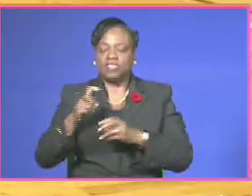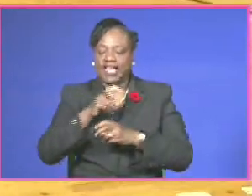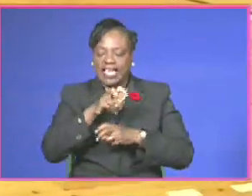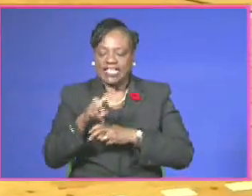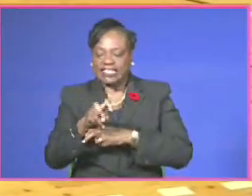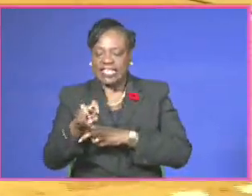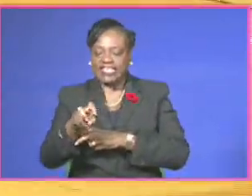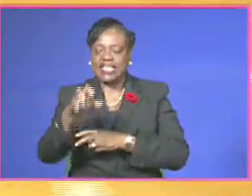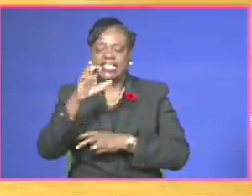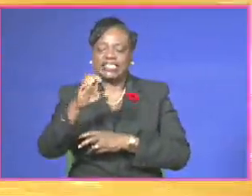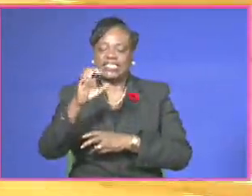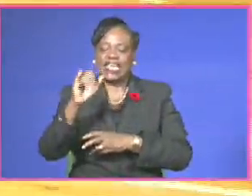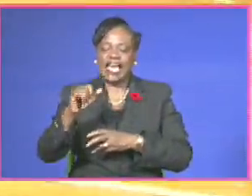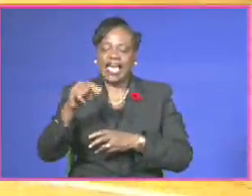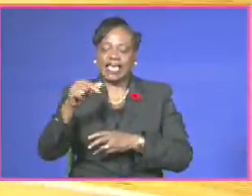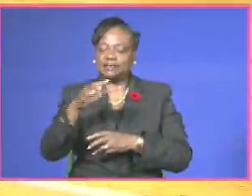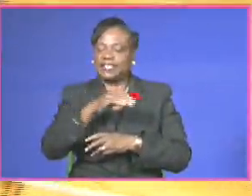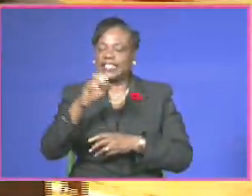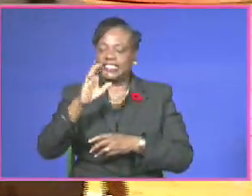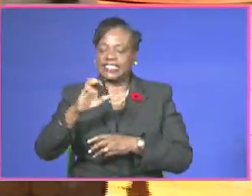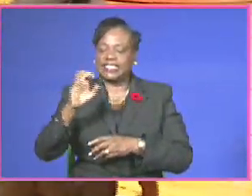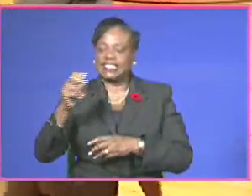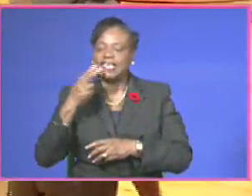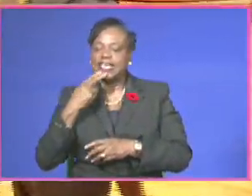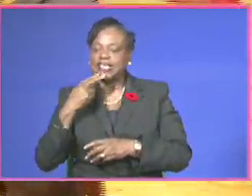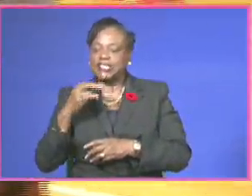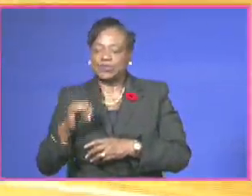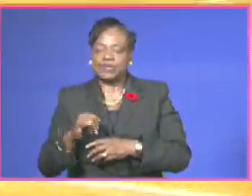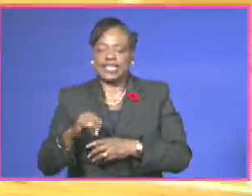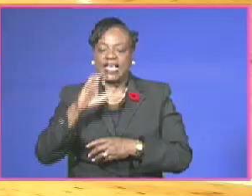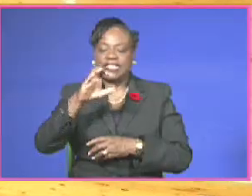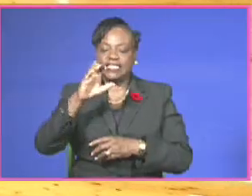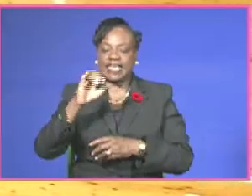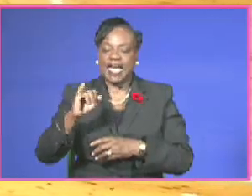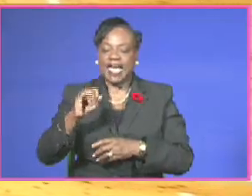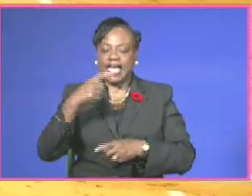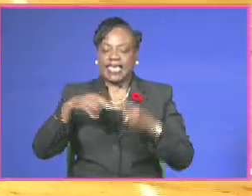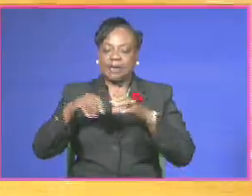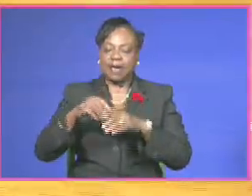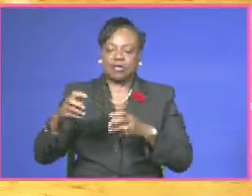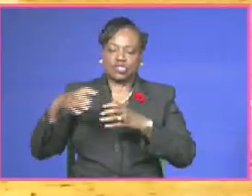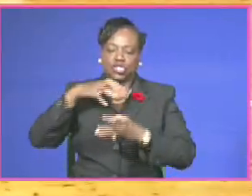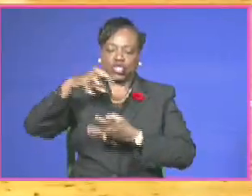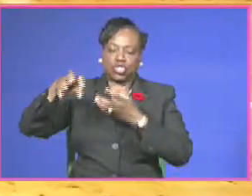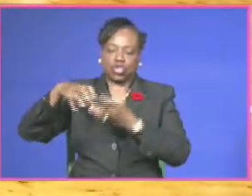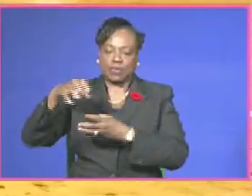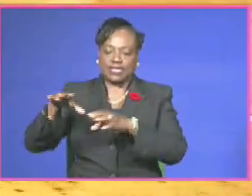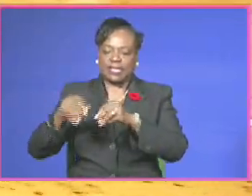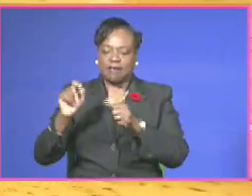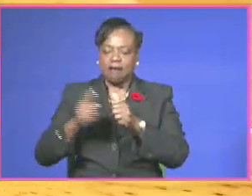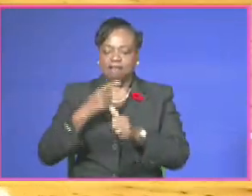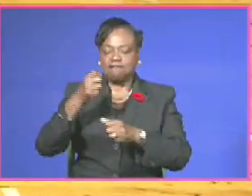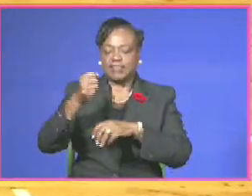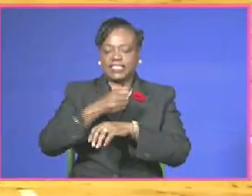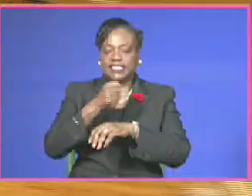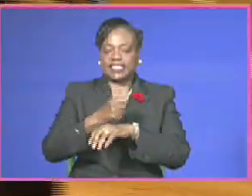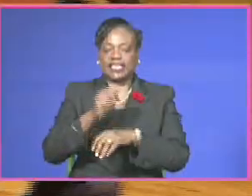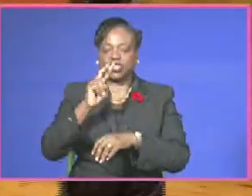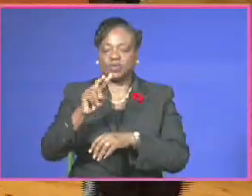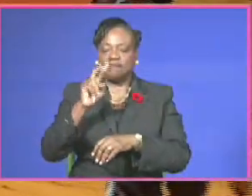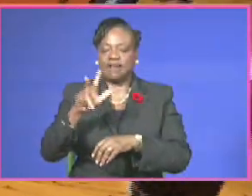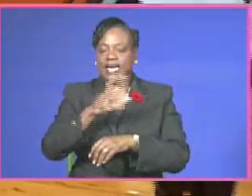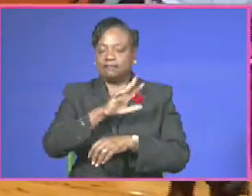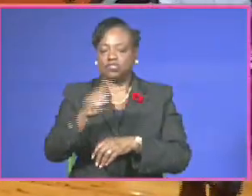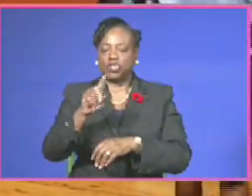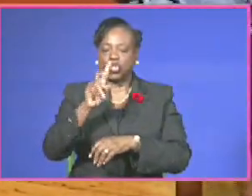Gibson Rattlers taking on the CC Sweeting Cobras. CI came out storming to take the first set 25-22.